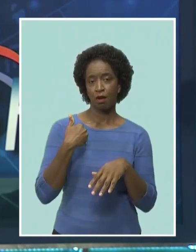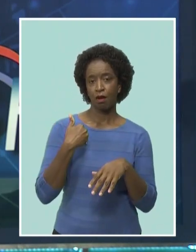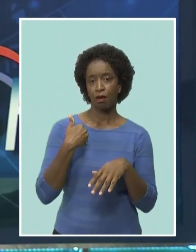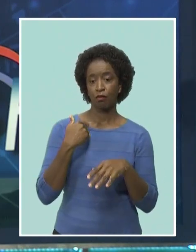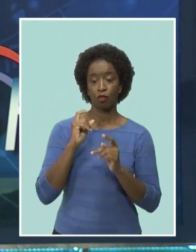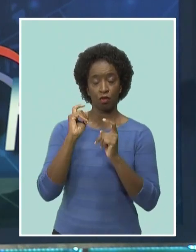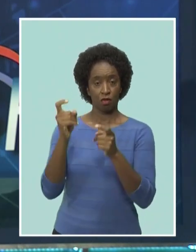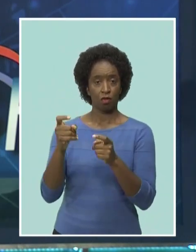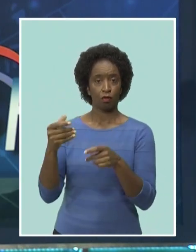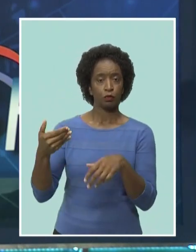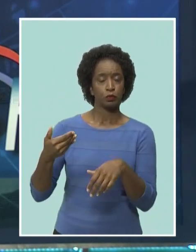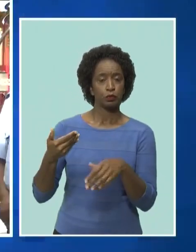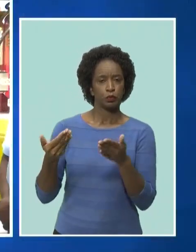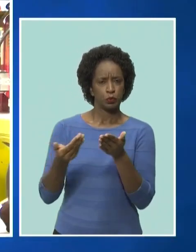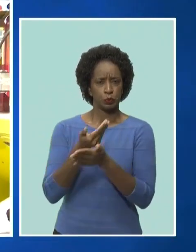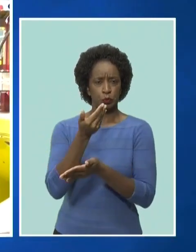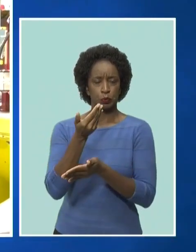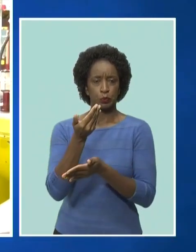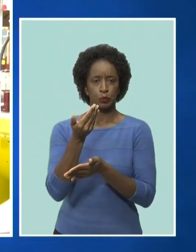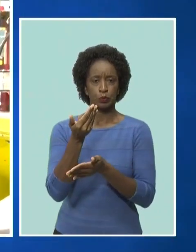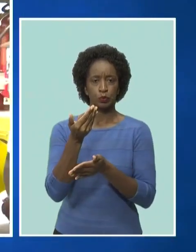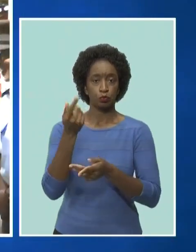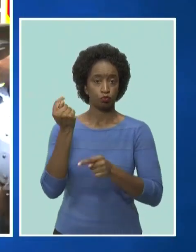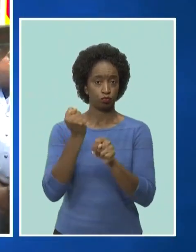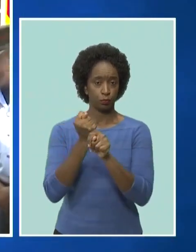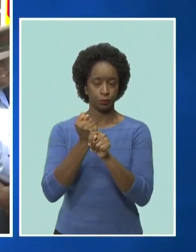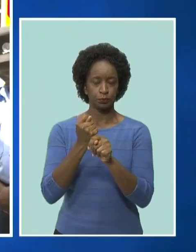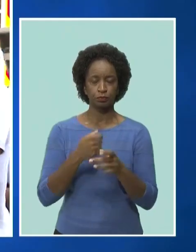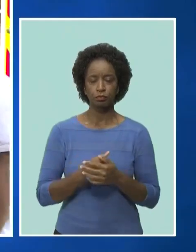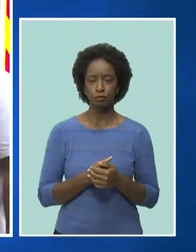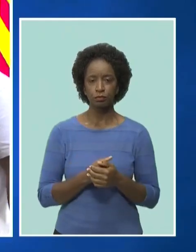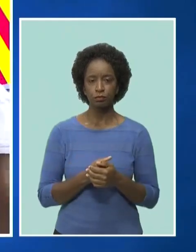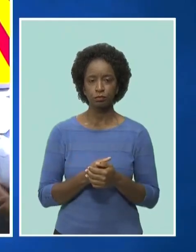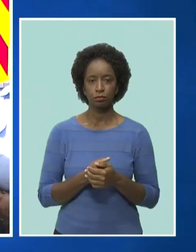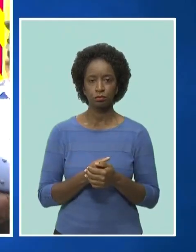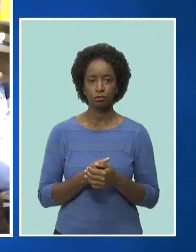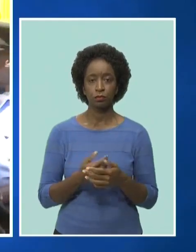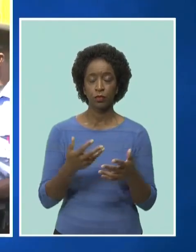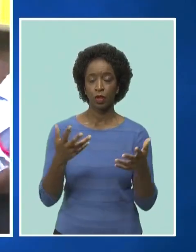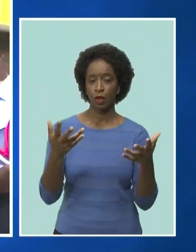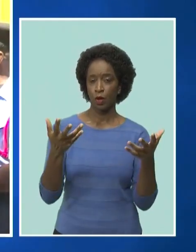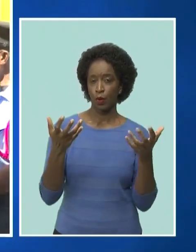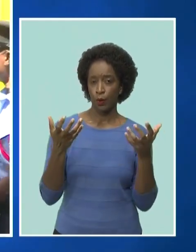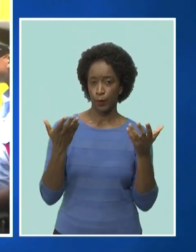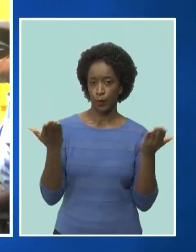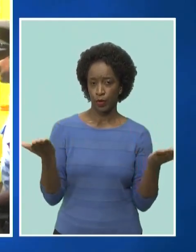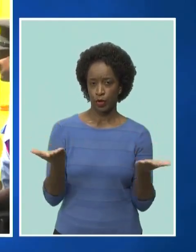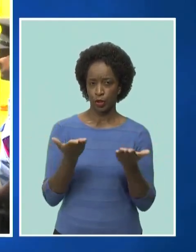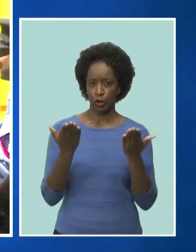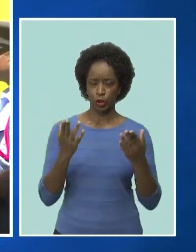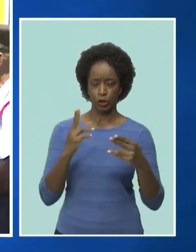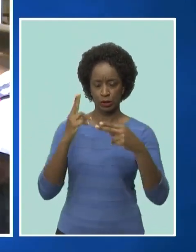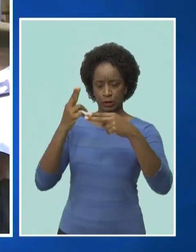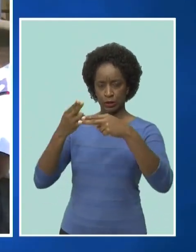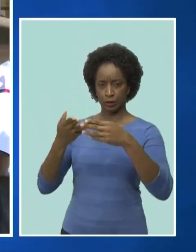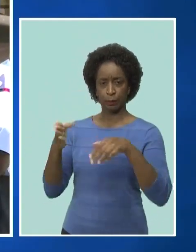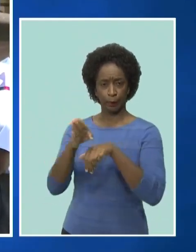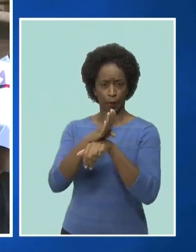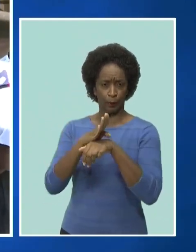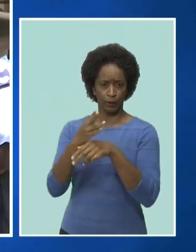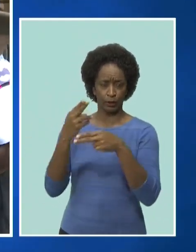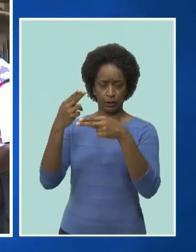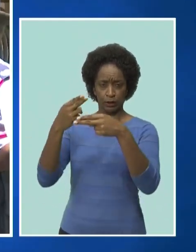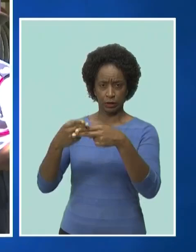report. As local officials strive to have Barbados classified as Category 1 status with the International